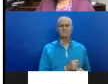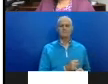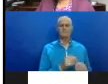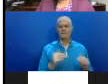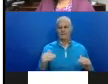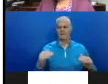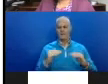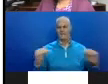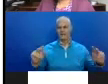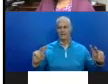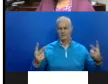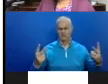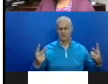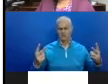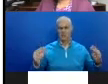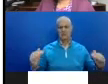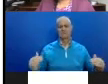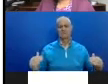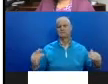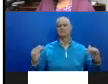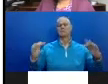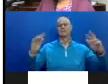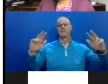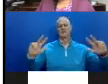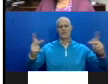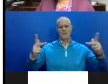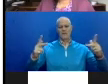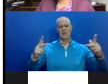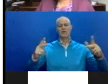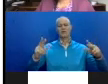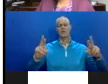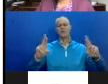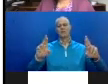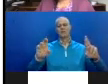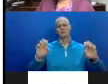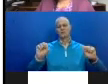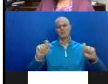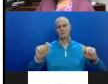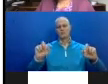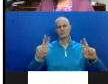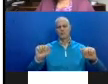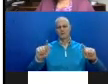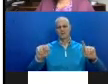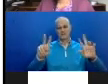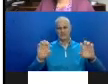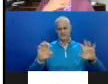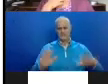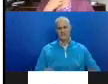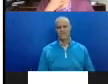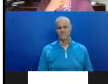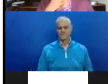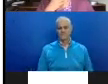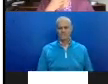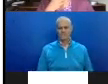Then phase 3 these kind of restorative conversations or communication can happen.